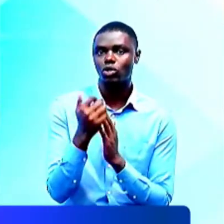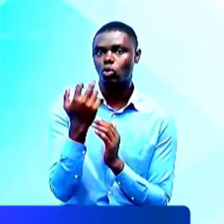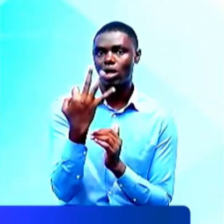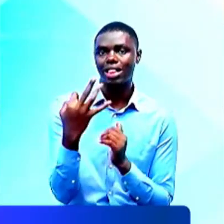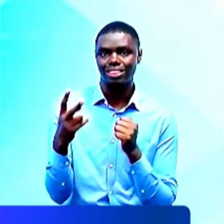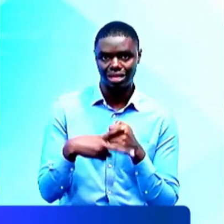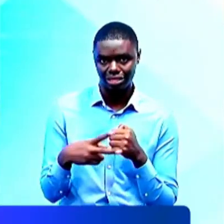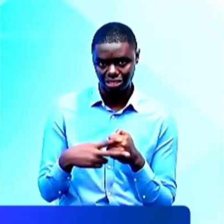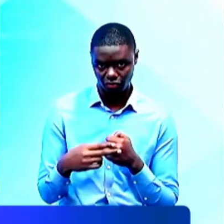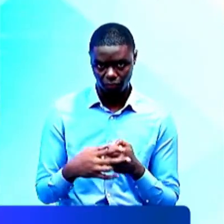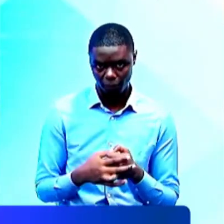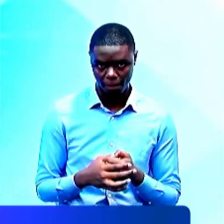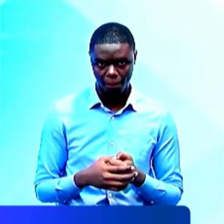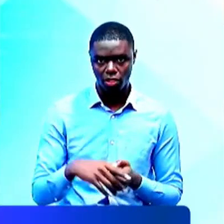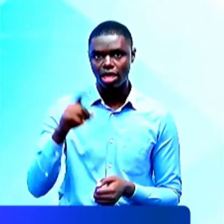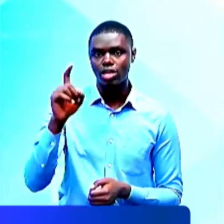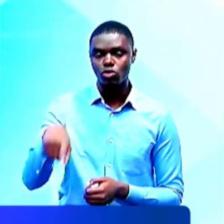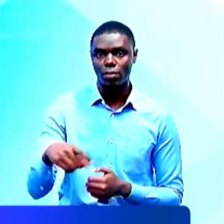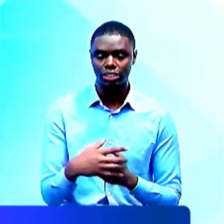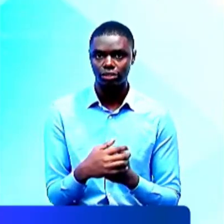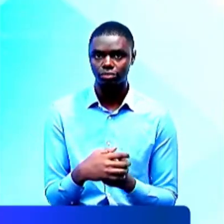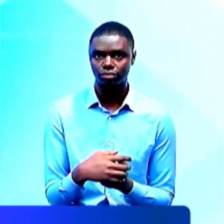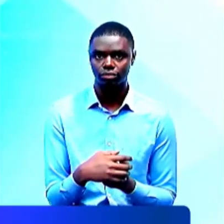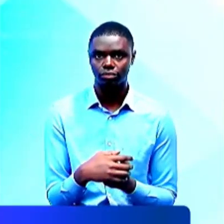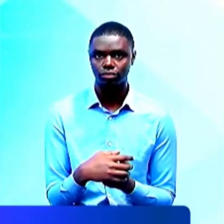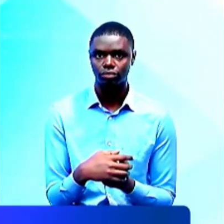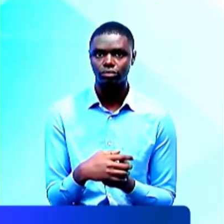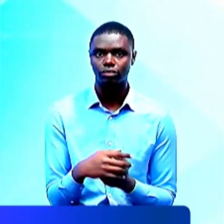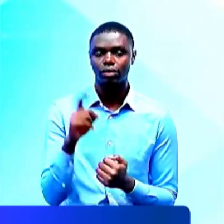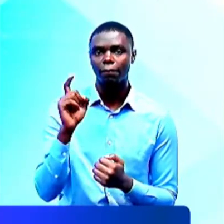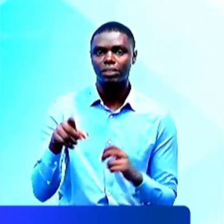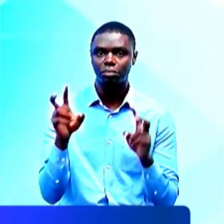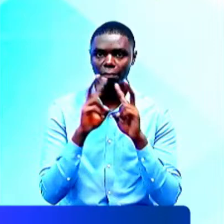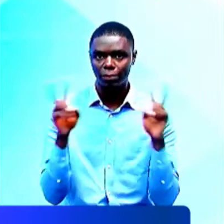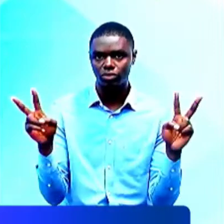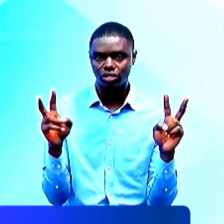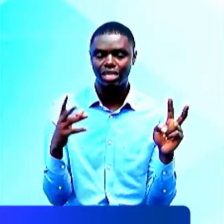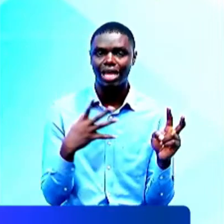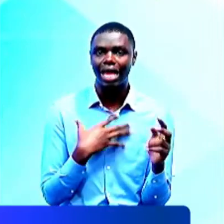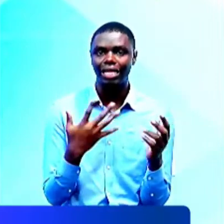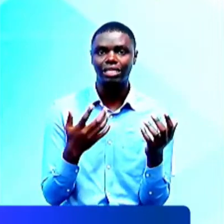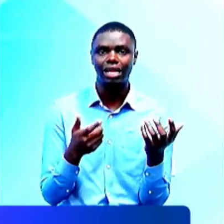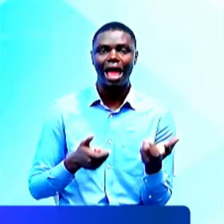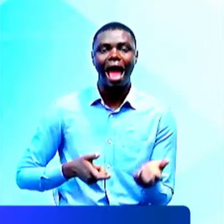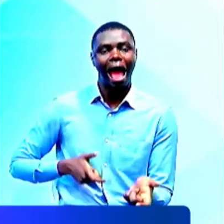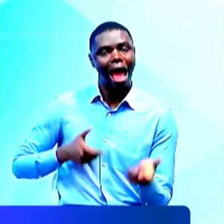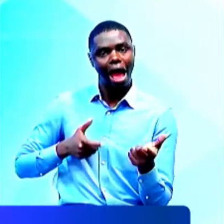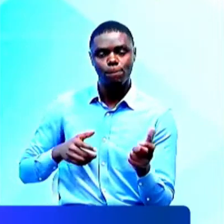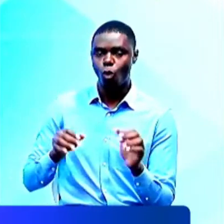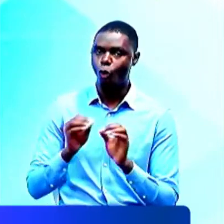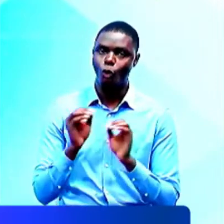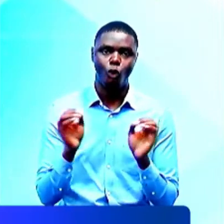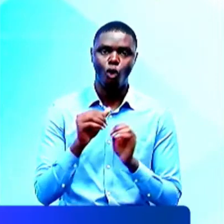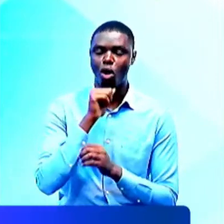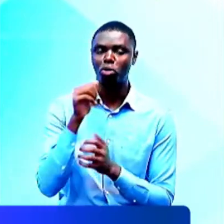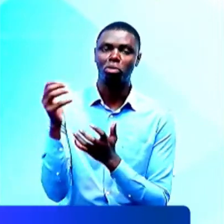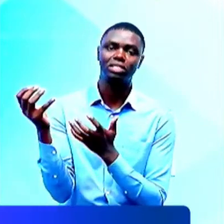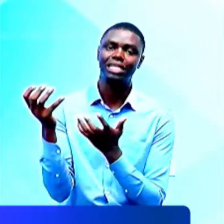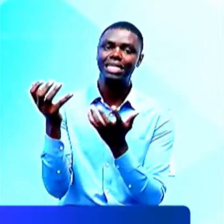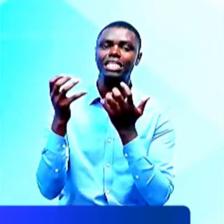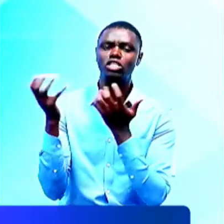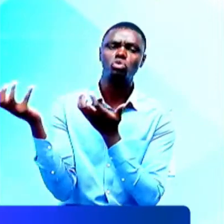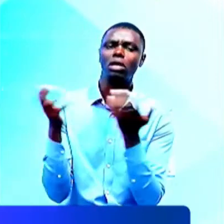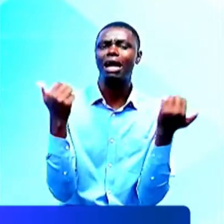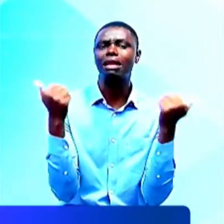And you must be peaceably and unarmed. Yes. It means you don't need to carry